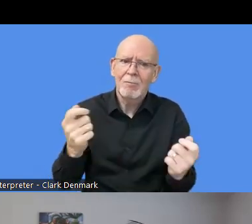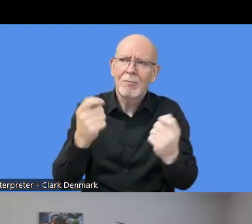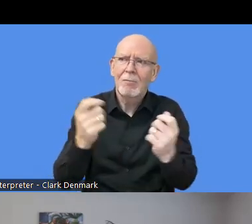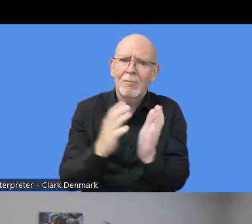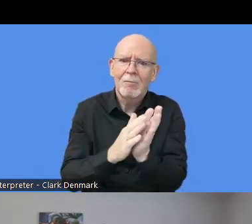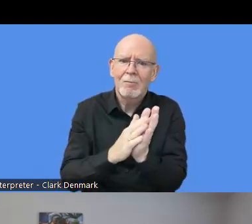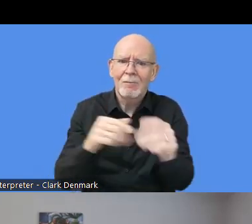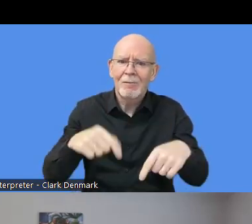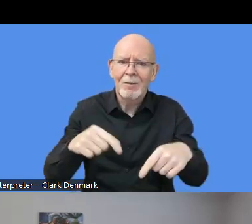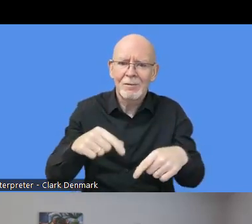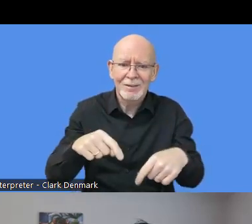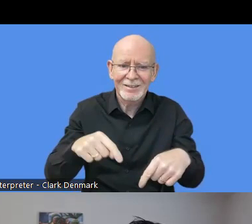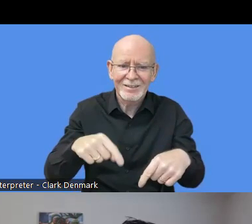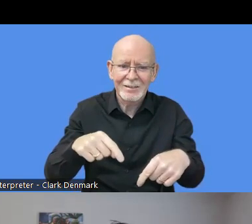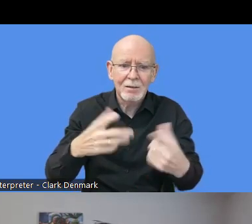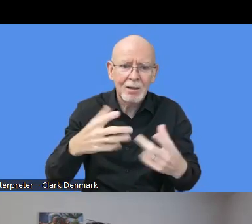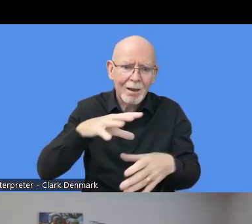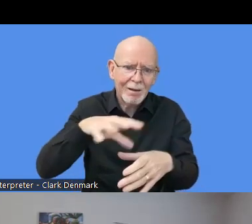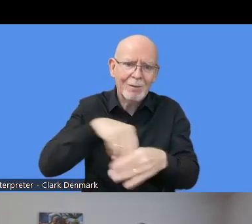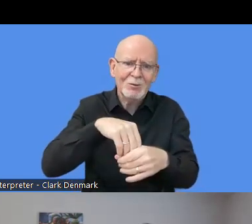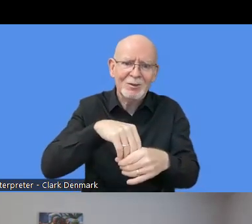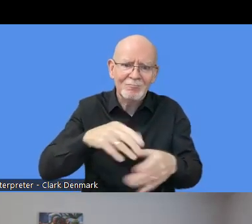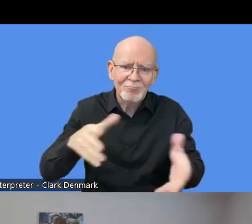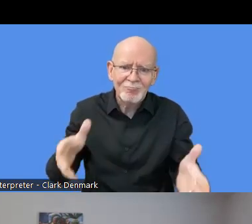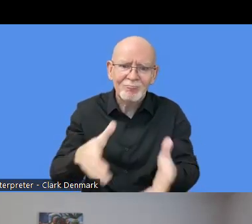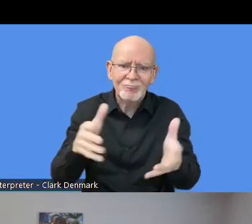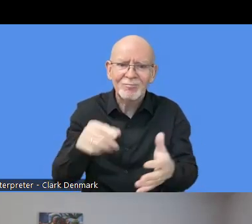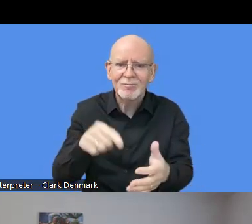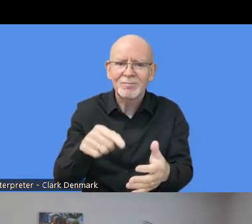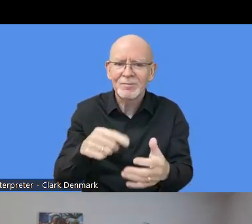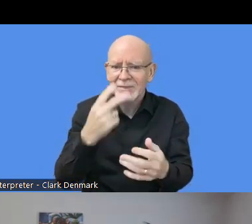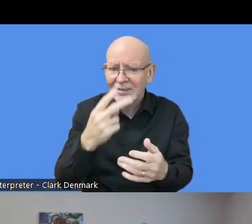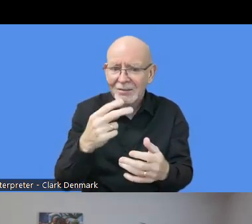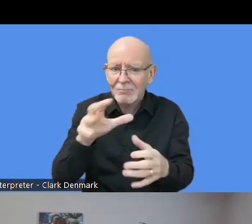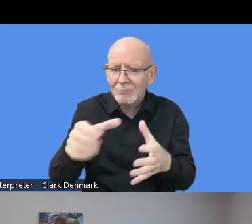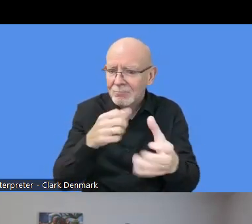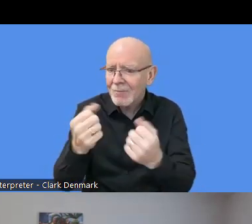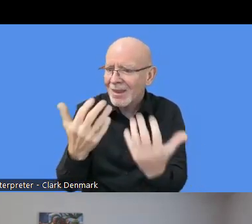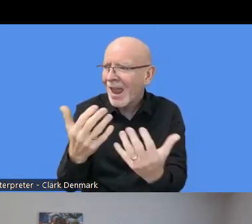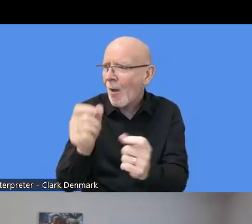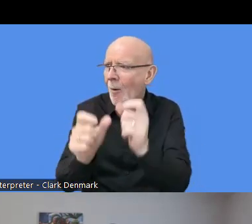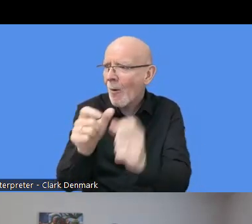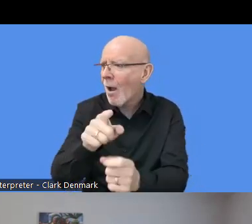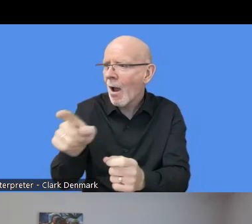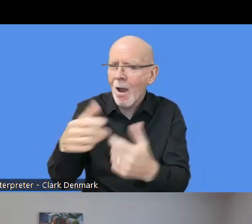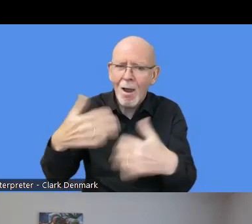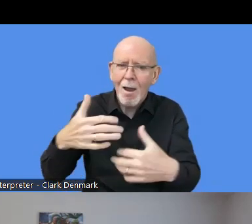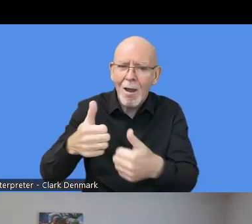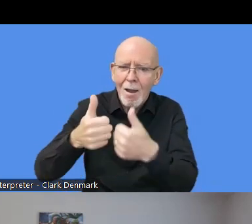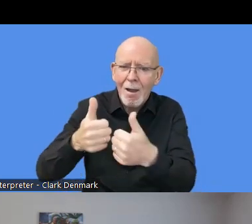as well. So I was asked to say, what was our motivation to get involved?